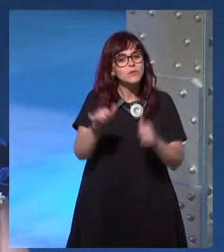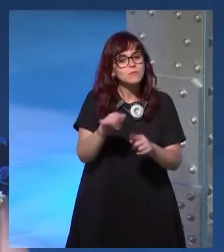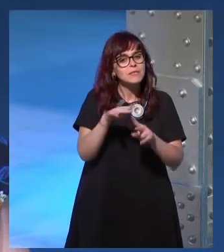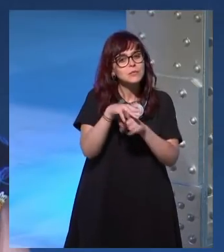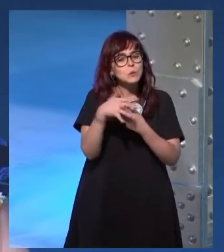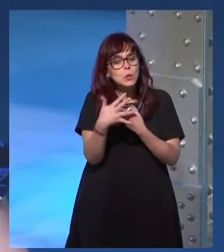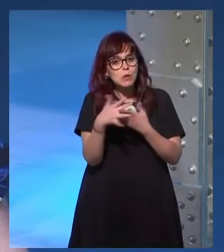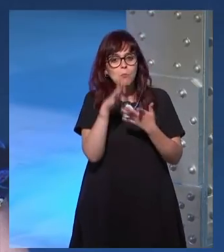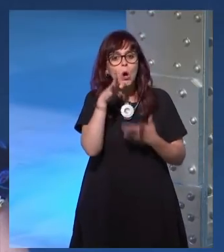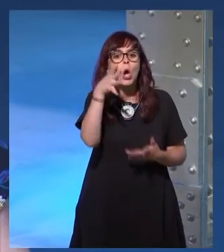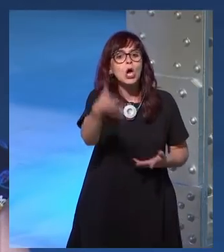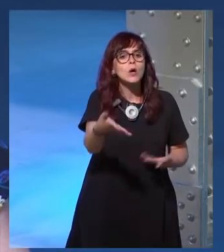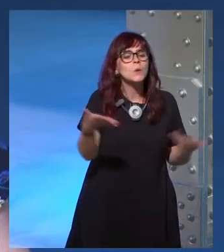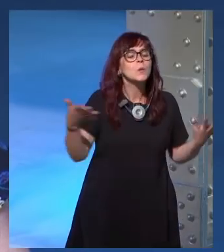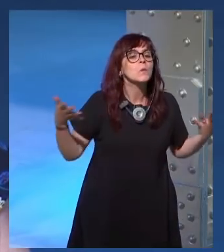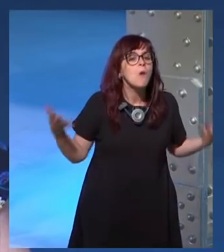Analyzing